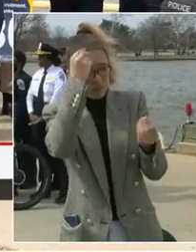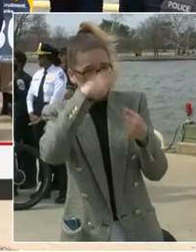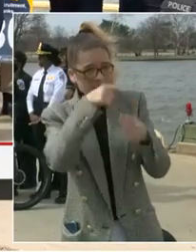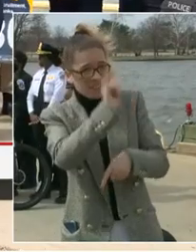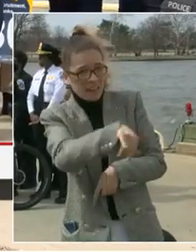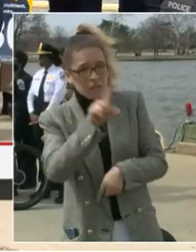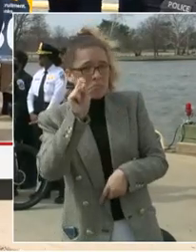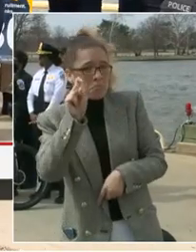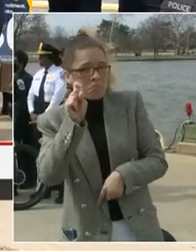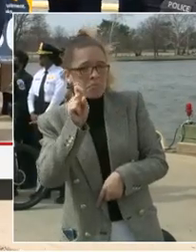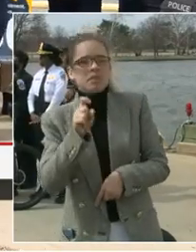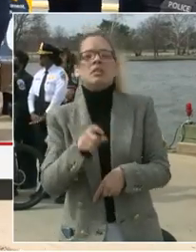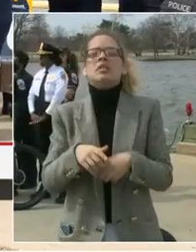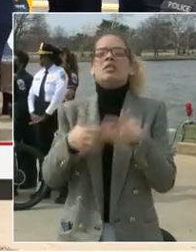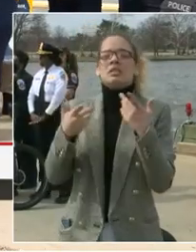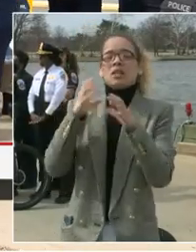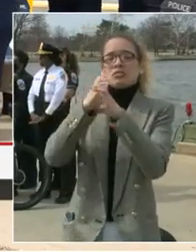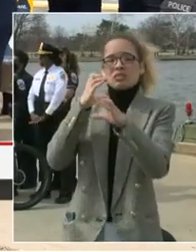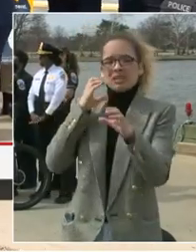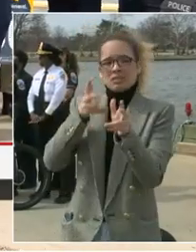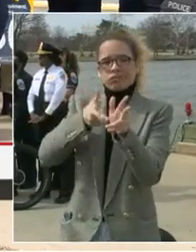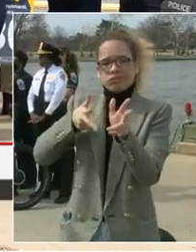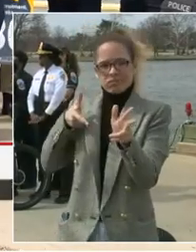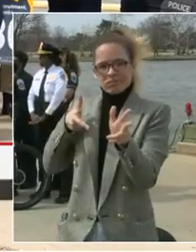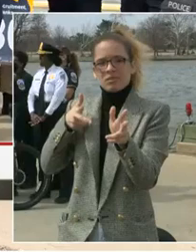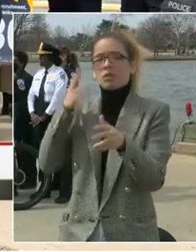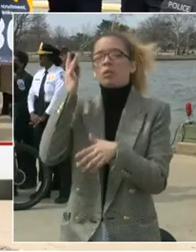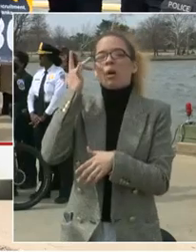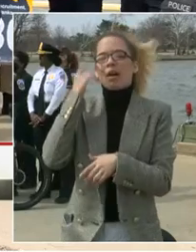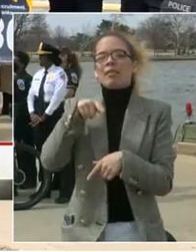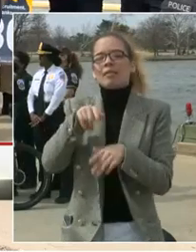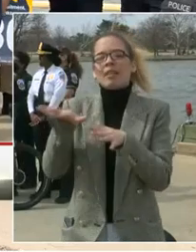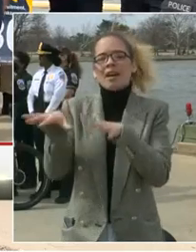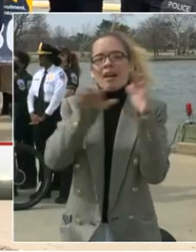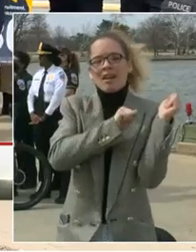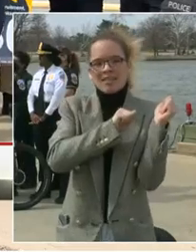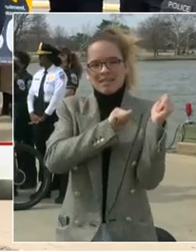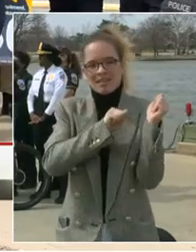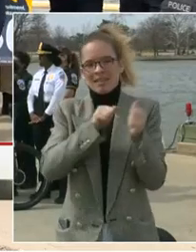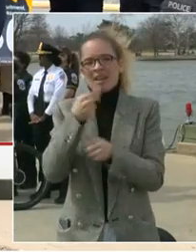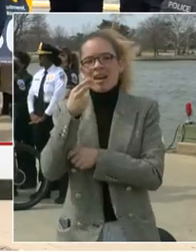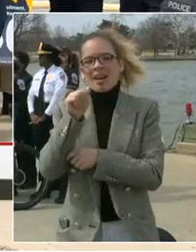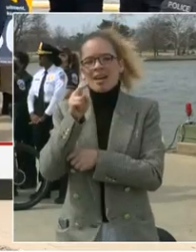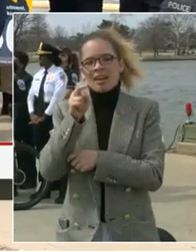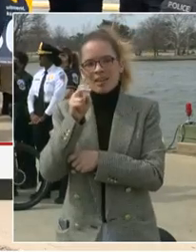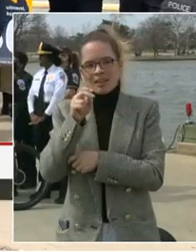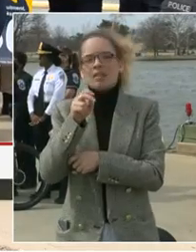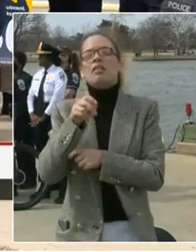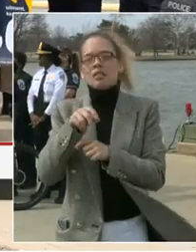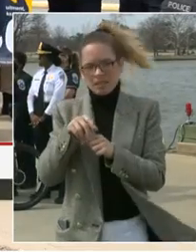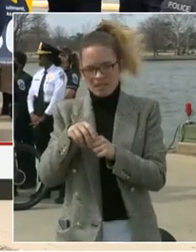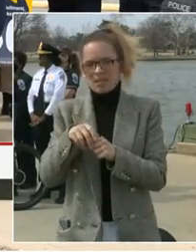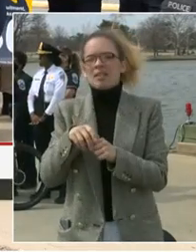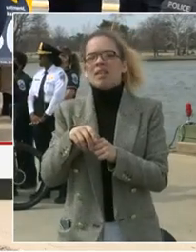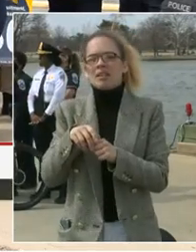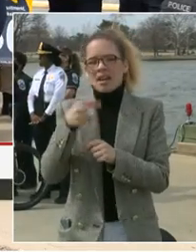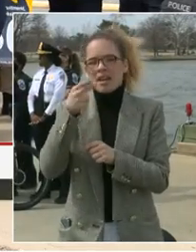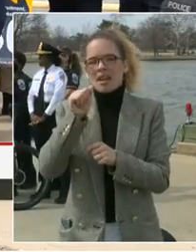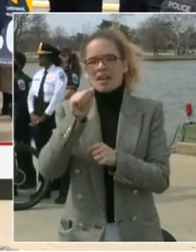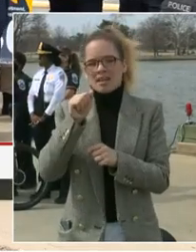we know that they departed Hagerstown. A group departed Hagerstown probably about an hour